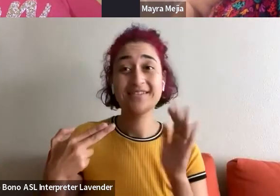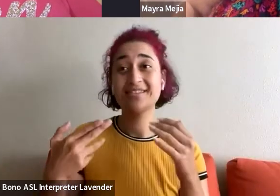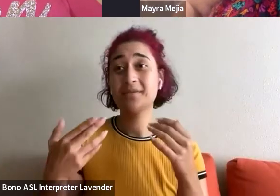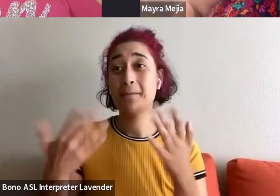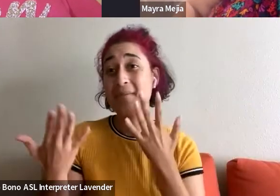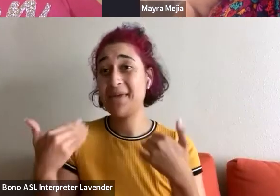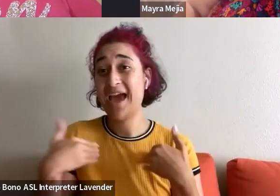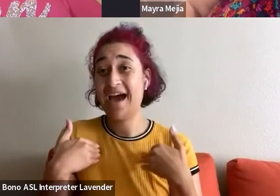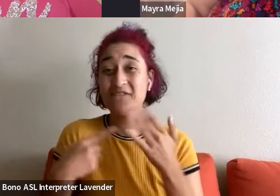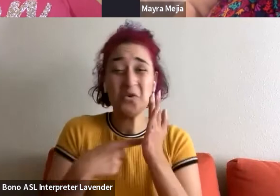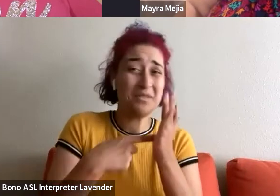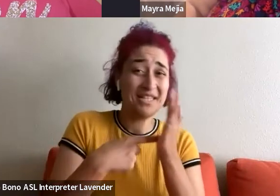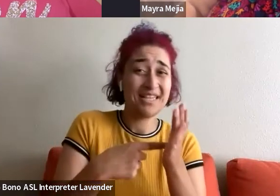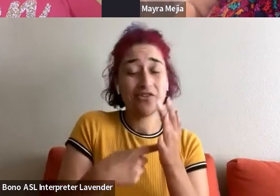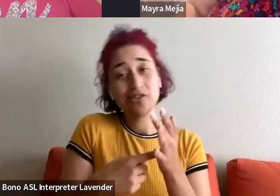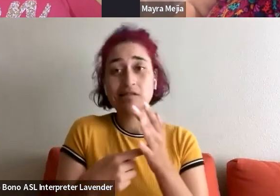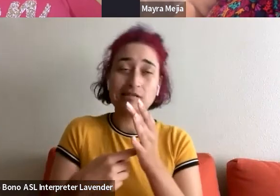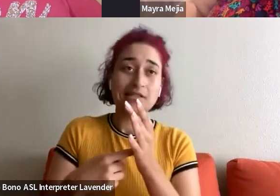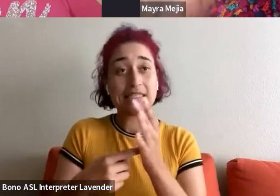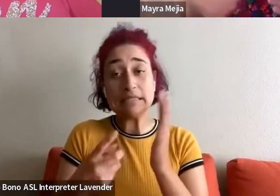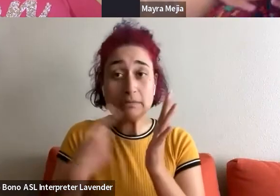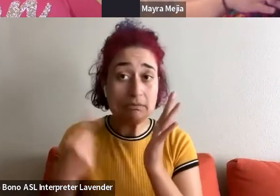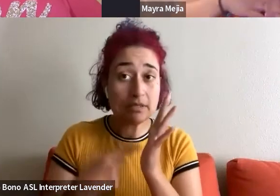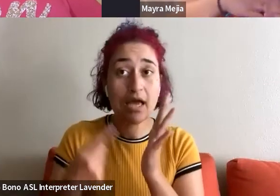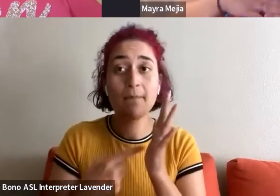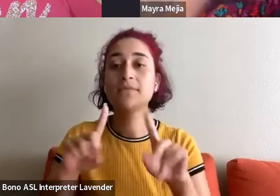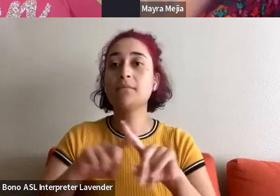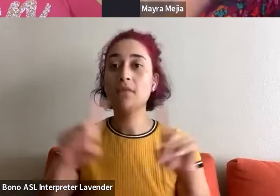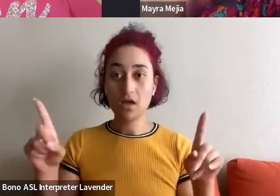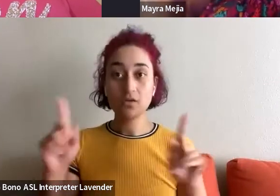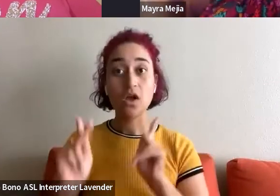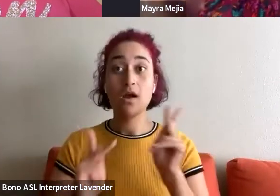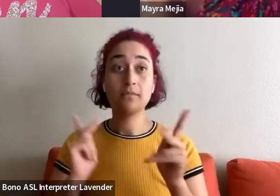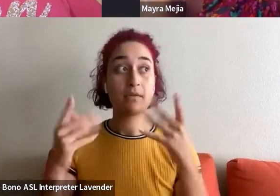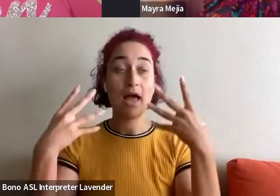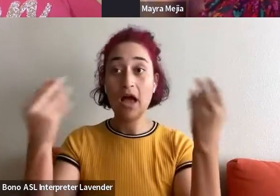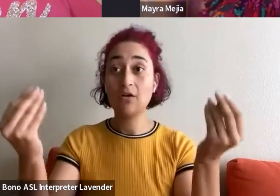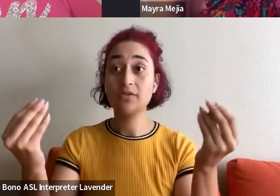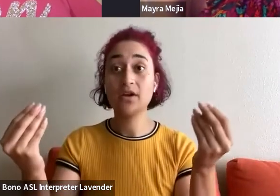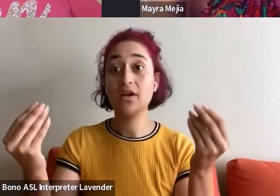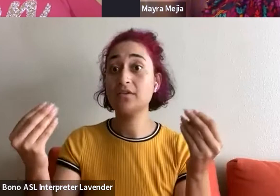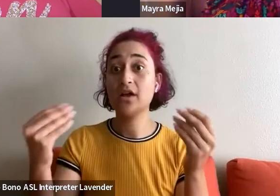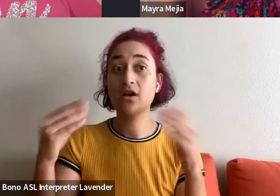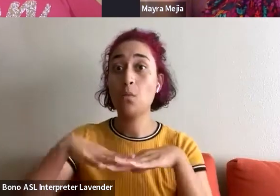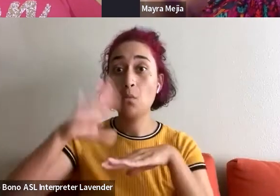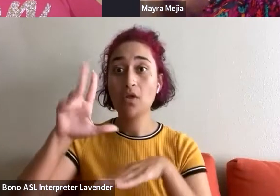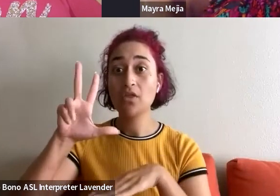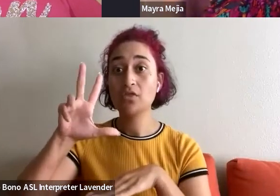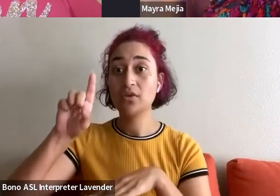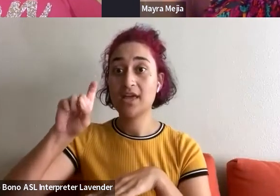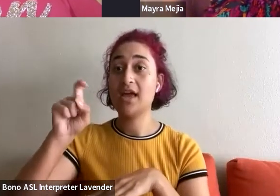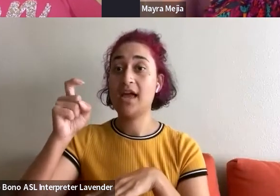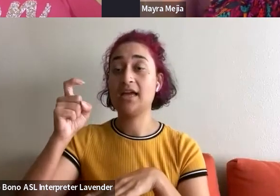I don't see why we should. There are people out there above a 3X, me included. I'm a 4X,